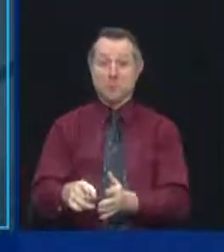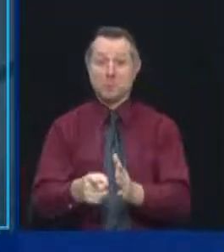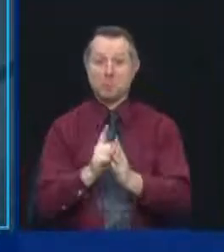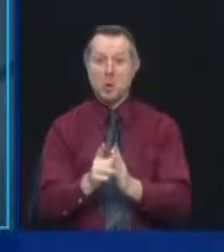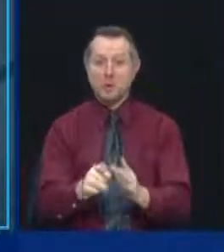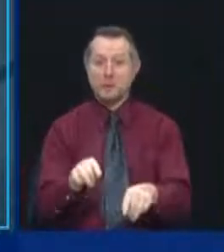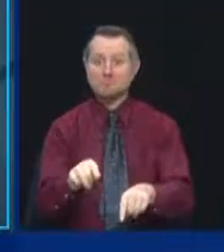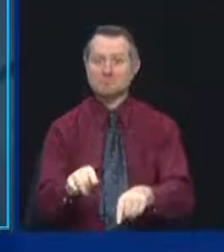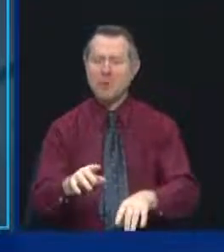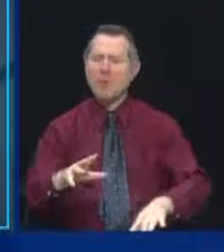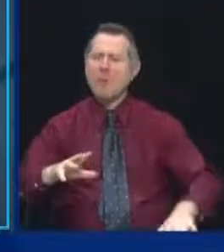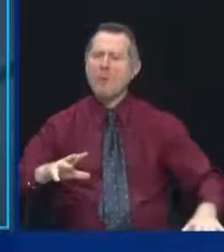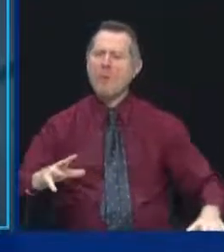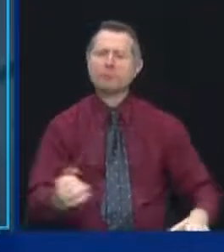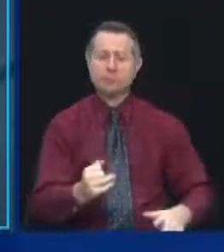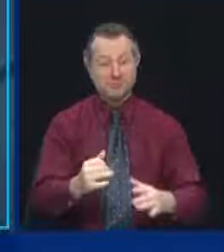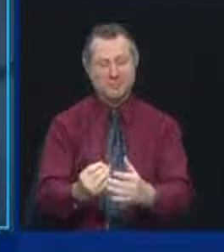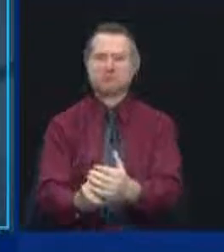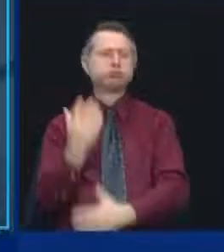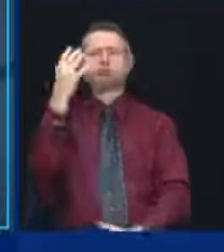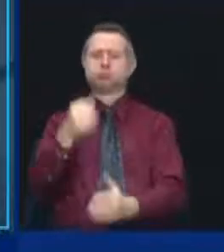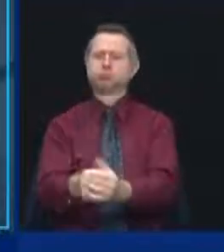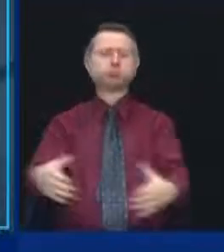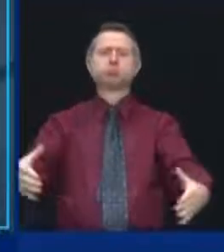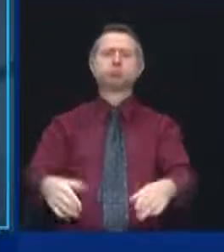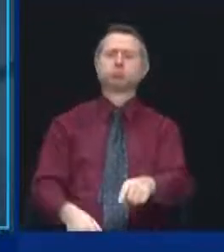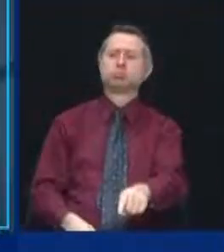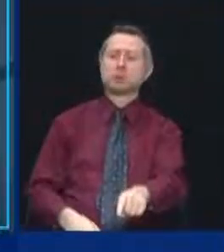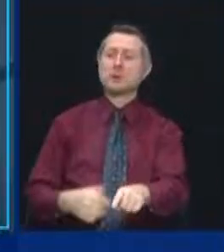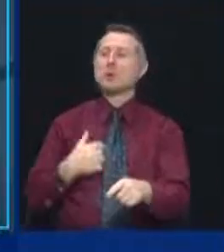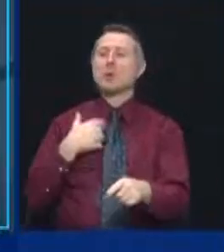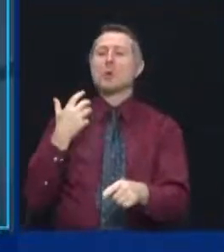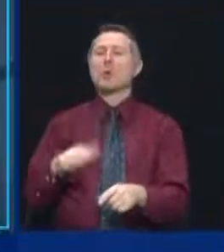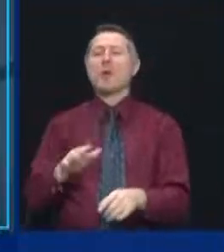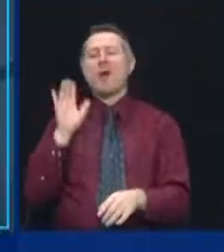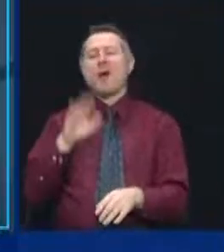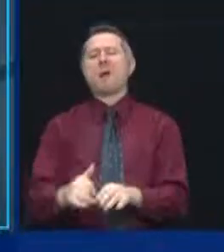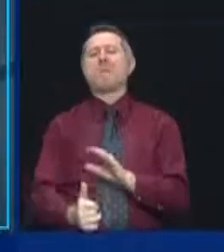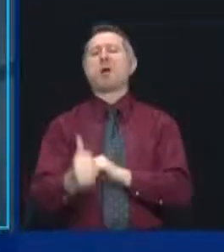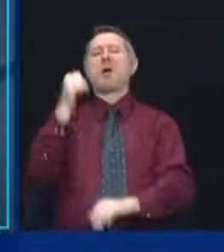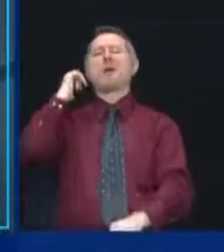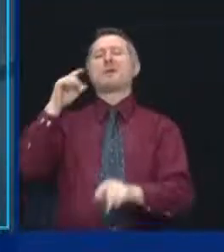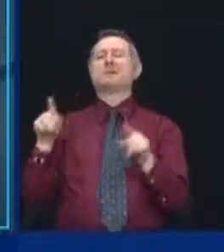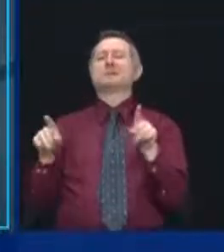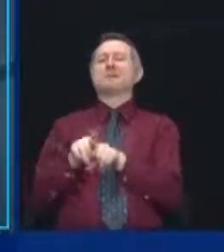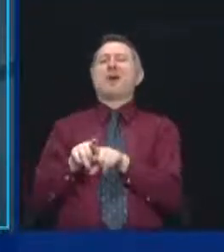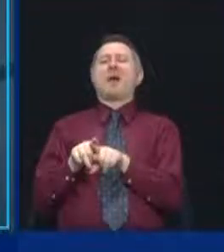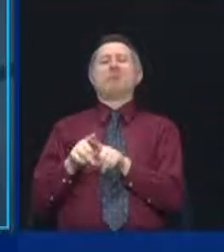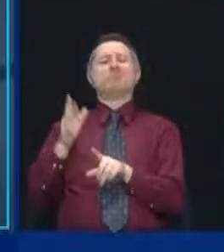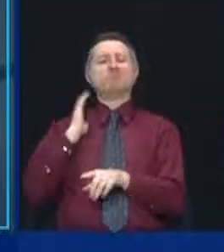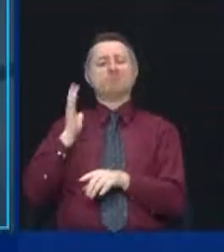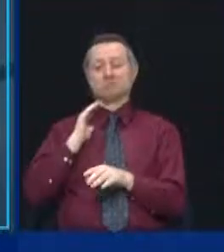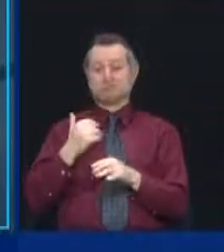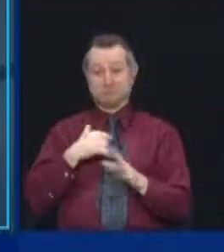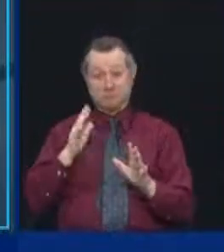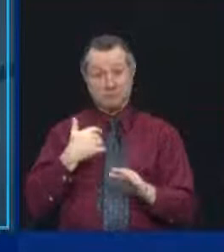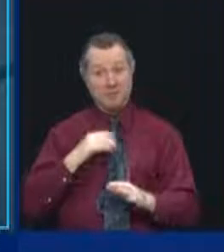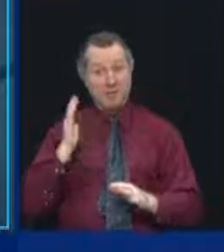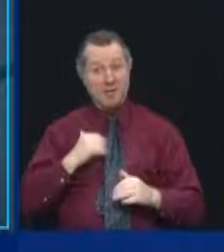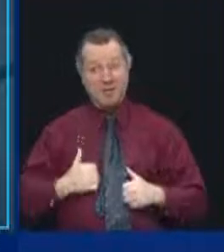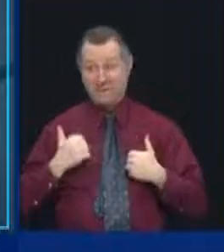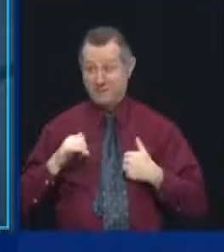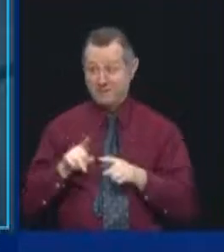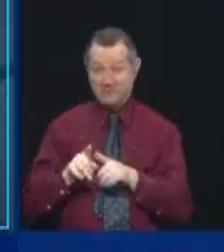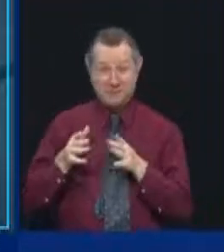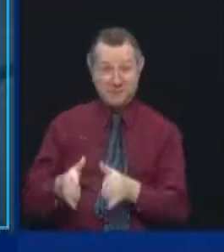grow. Don't just go back to where you were. It's not about, that's not what life is about, going backwards. Life is